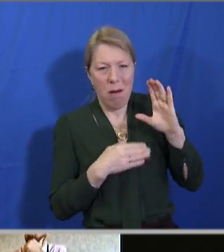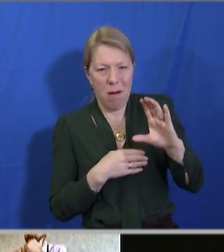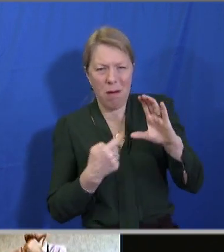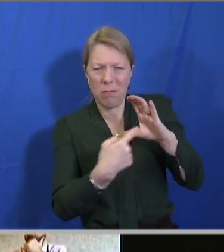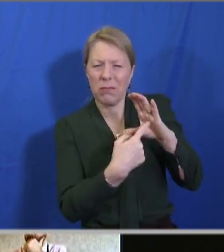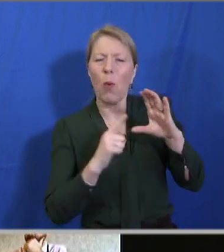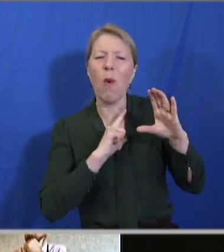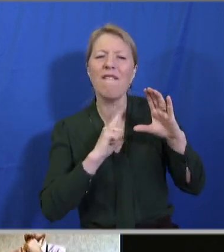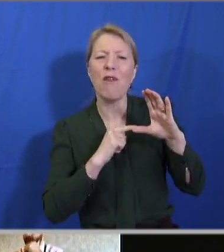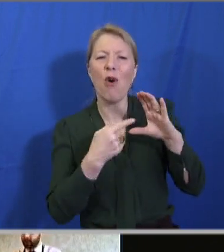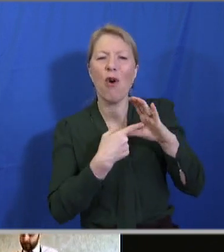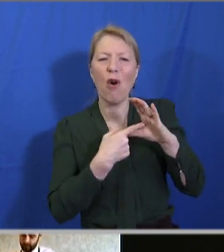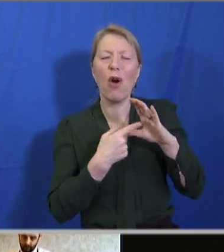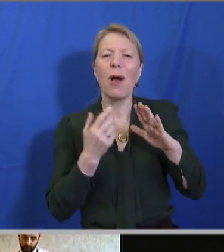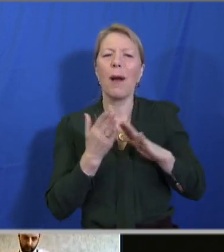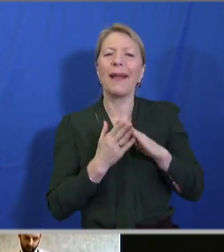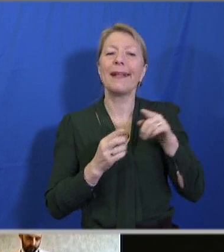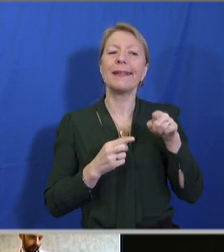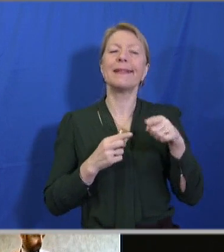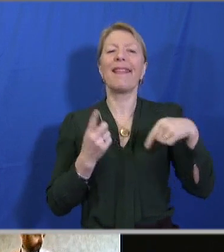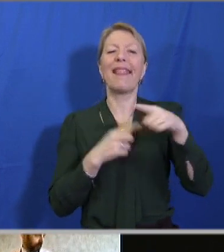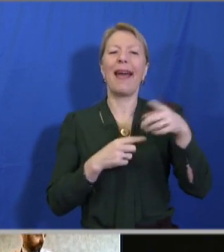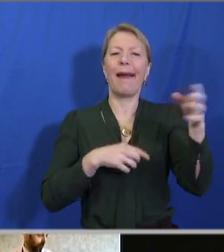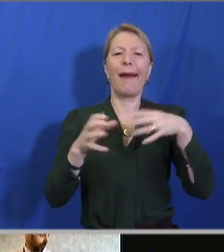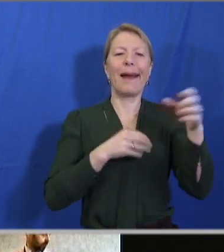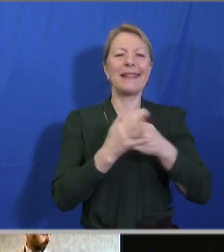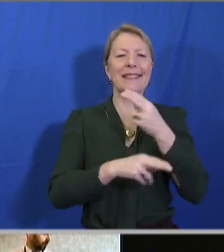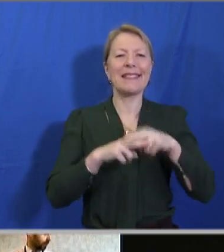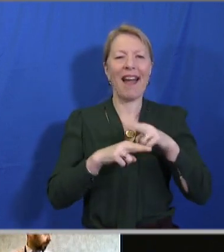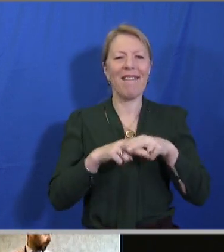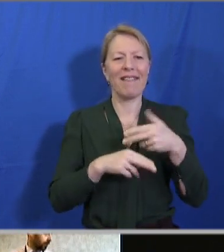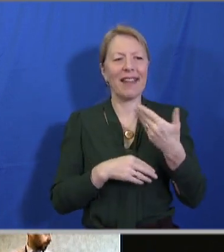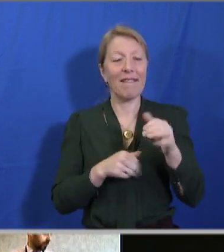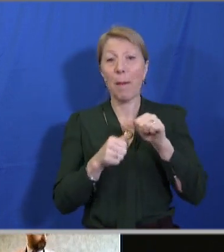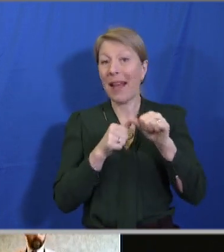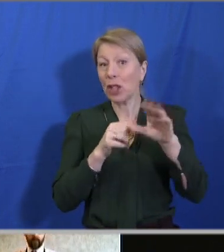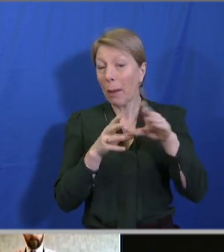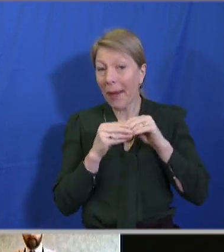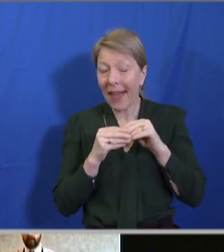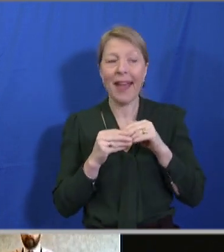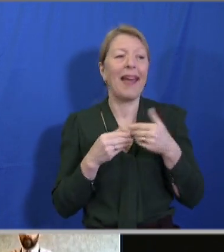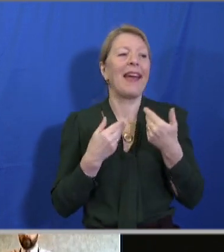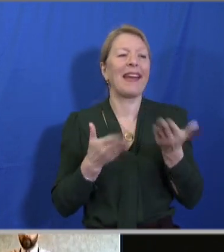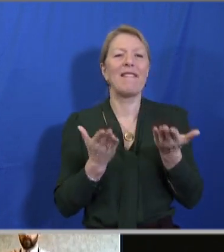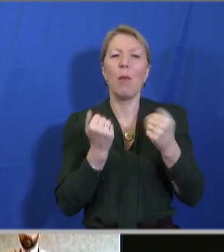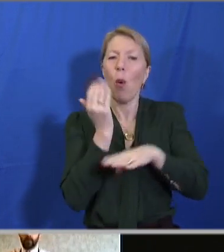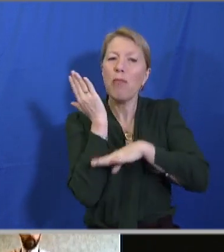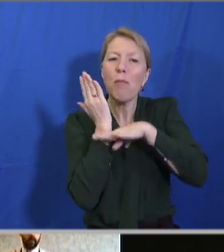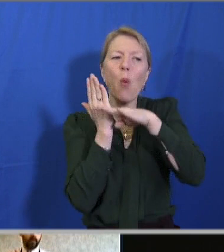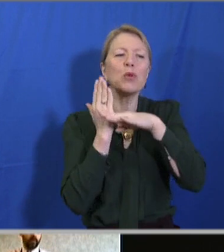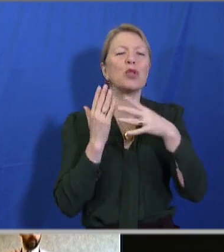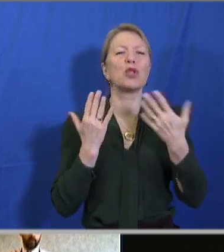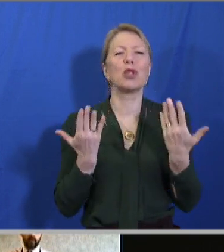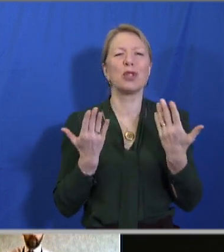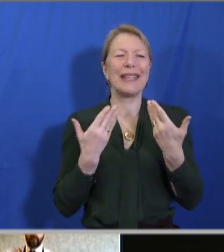offer improved terms and conditions, training and career progression opportunities, and rates of pay, which should assist in